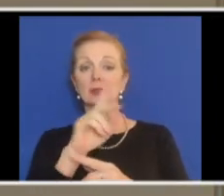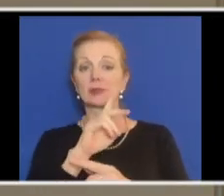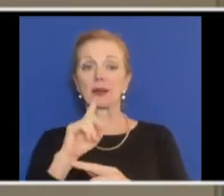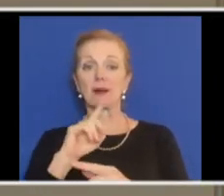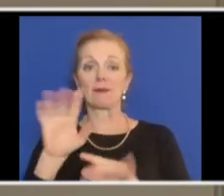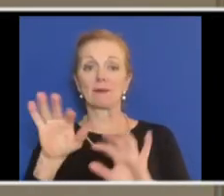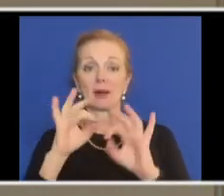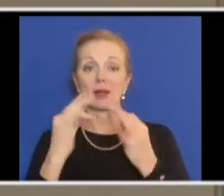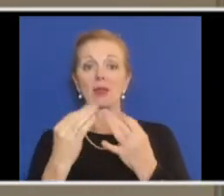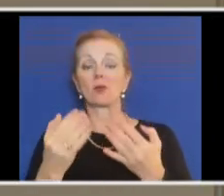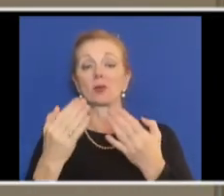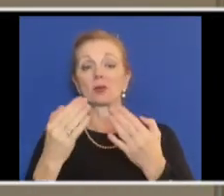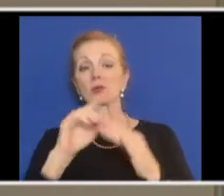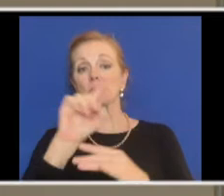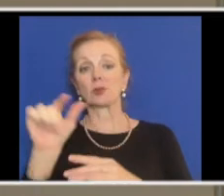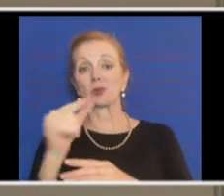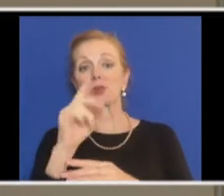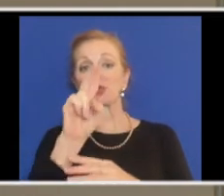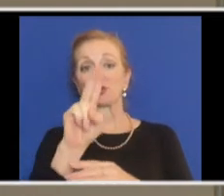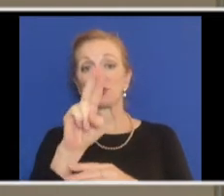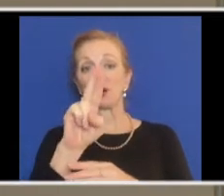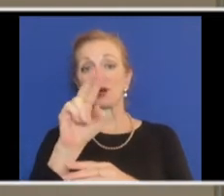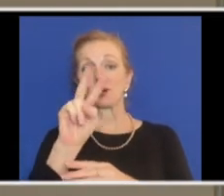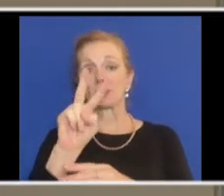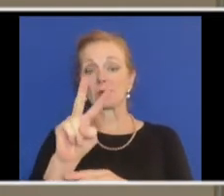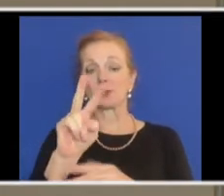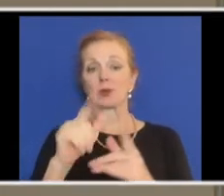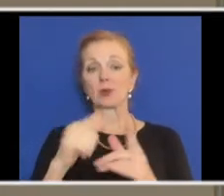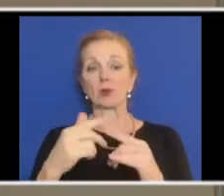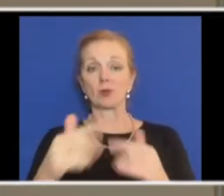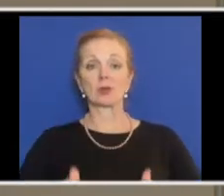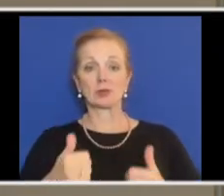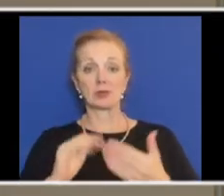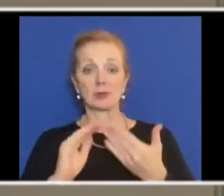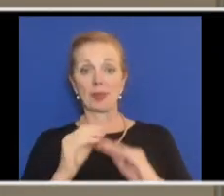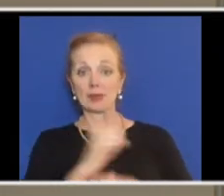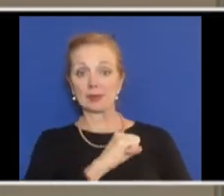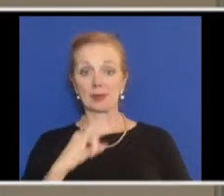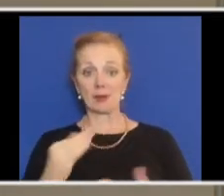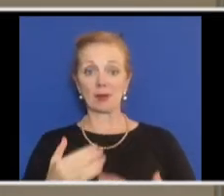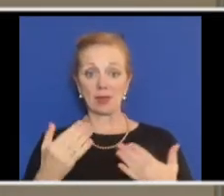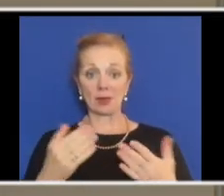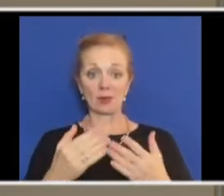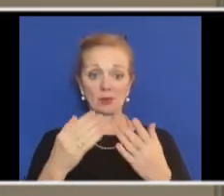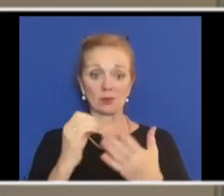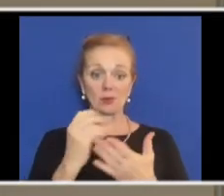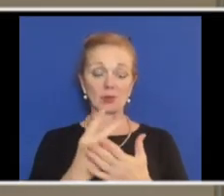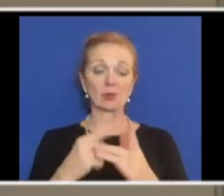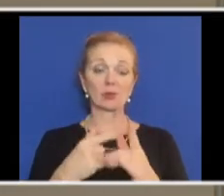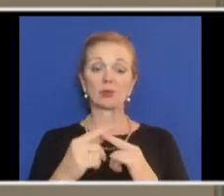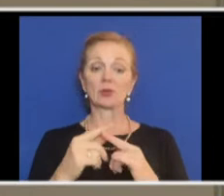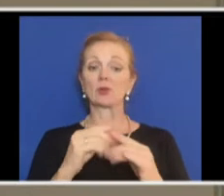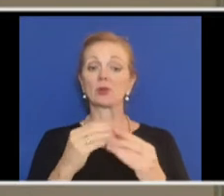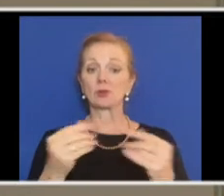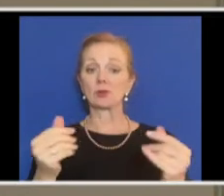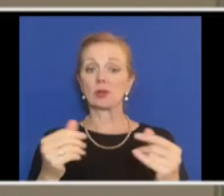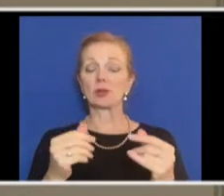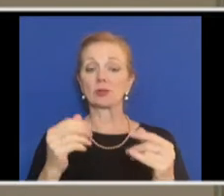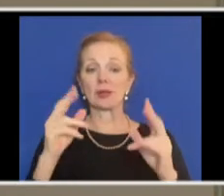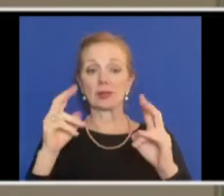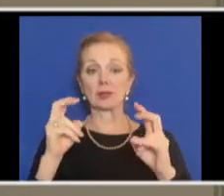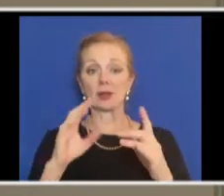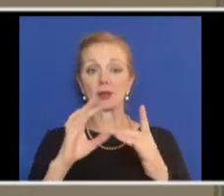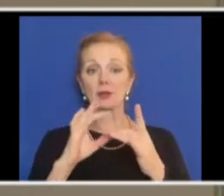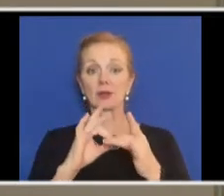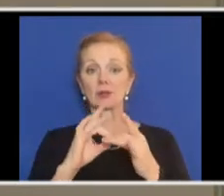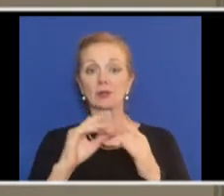the proposed zoning is ur2 urban residential conditional staff recommends approval of this petition upon resolution of outstanding issues related